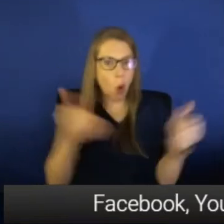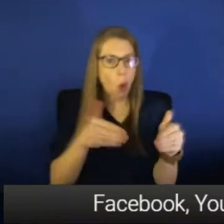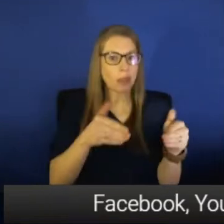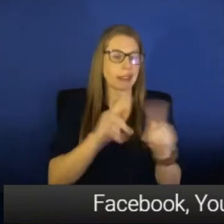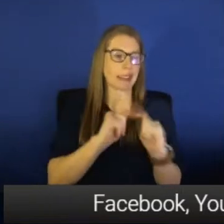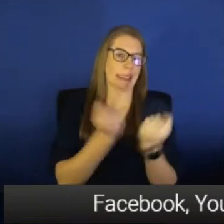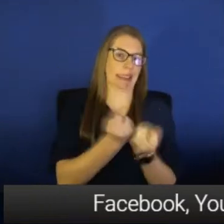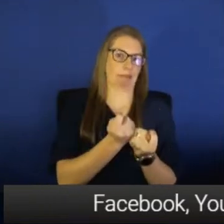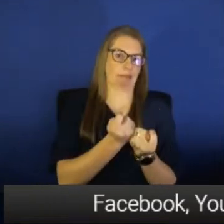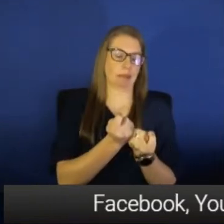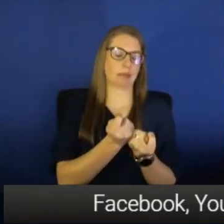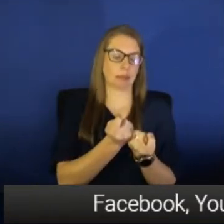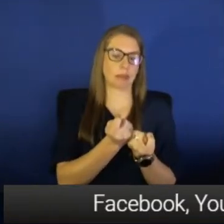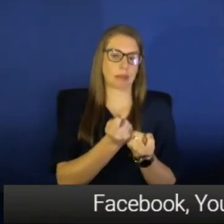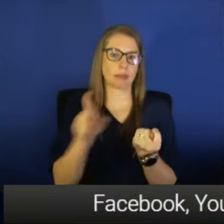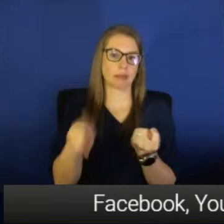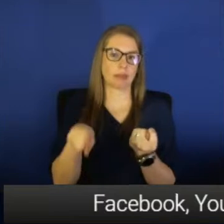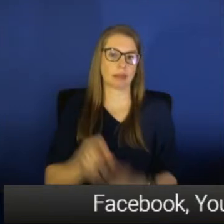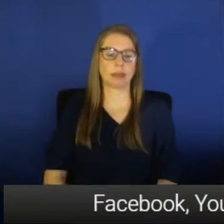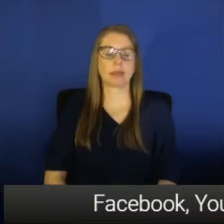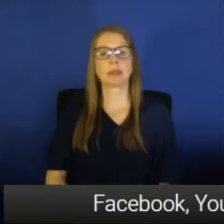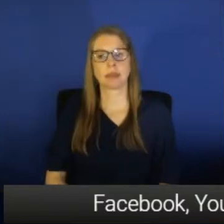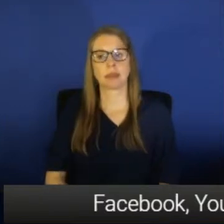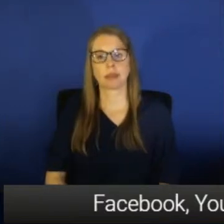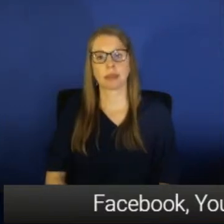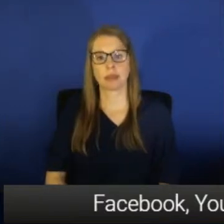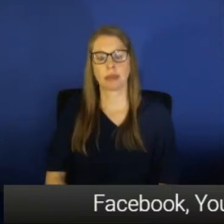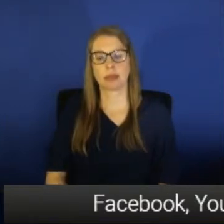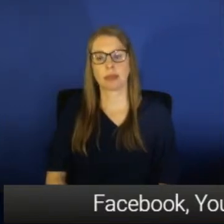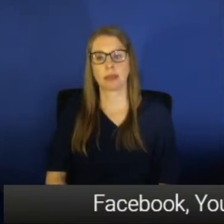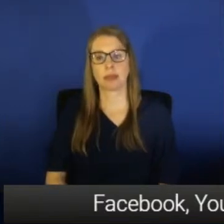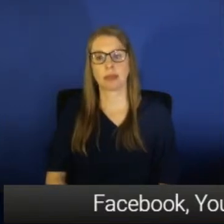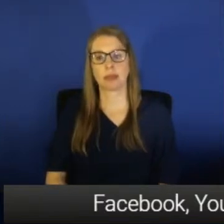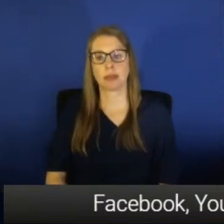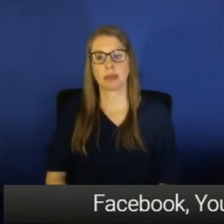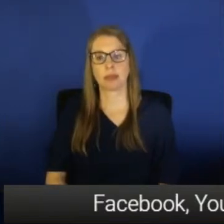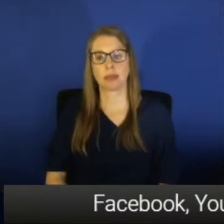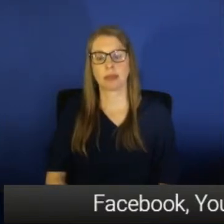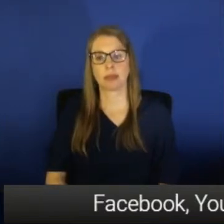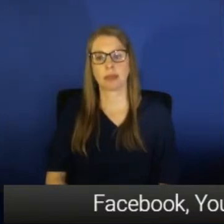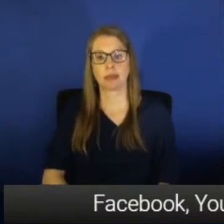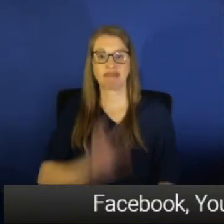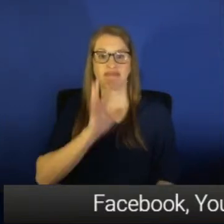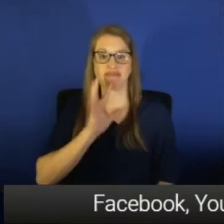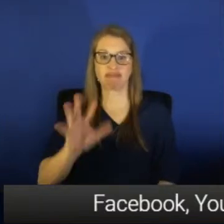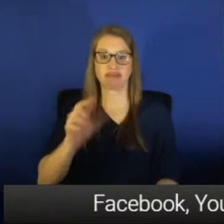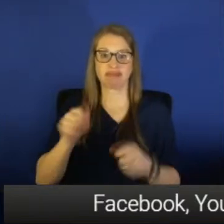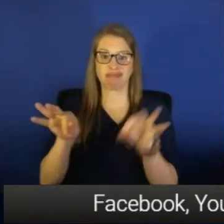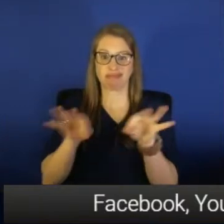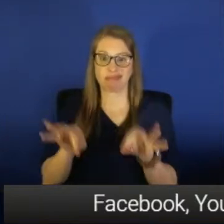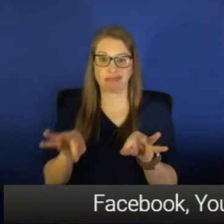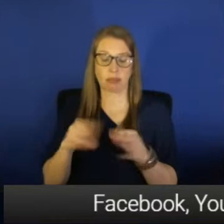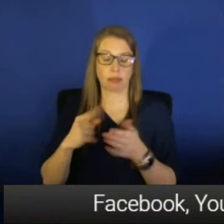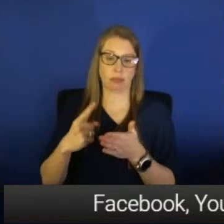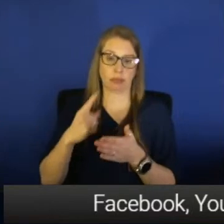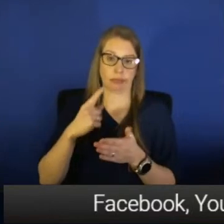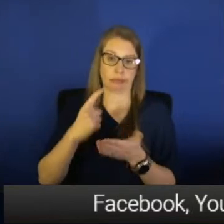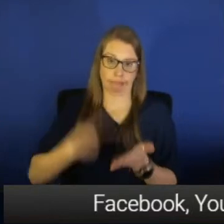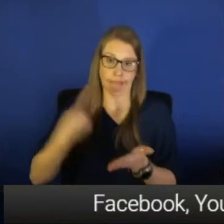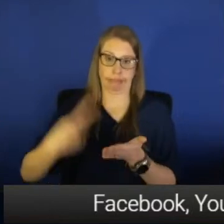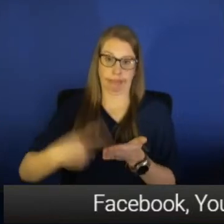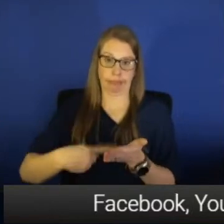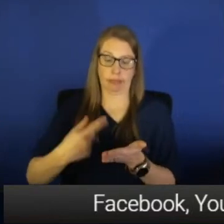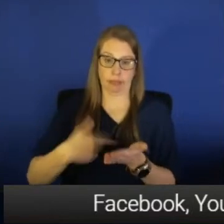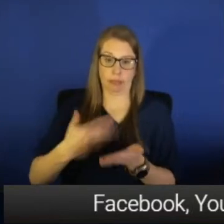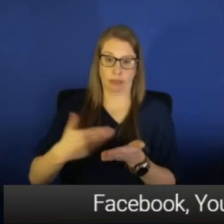organization. And so simply put, I would say, and I try to talk to my 5-year-old about this on a very regular basis. We have